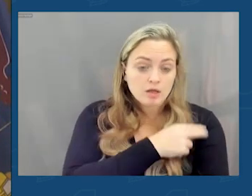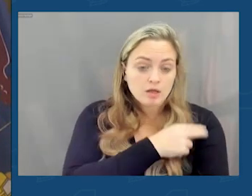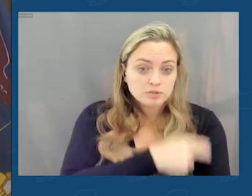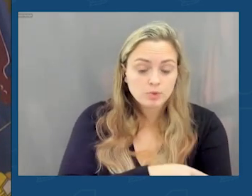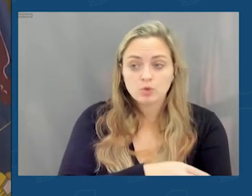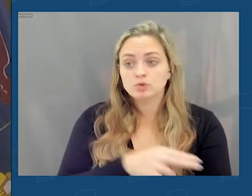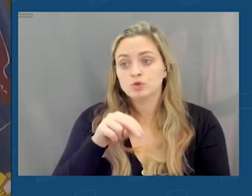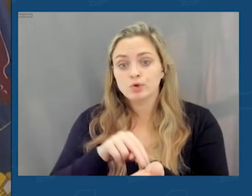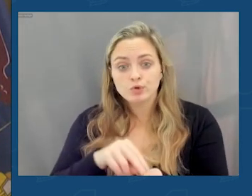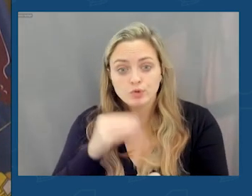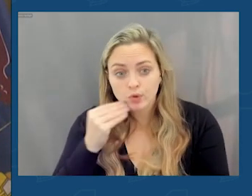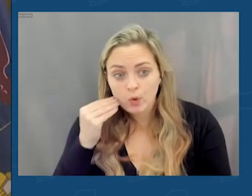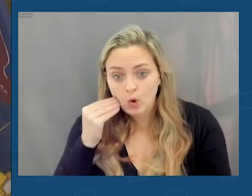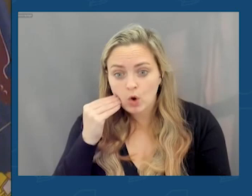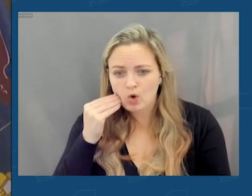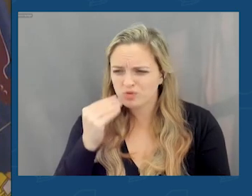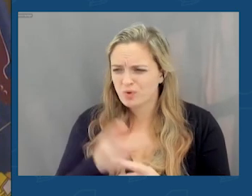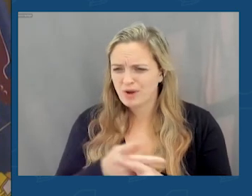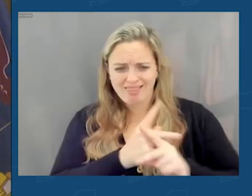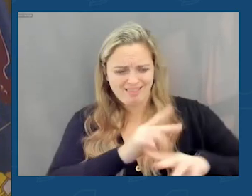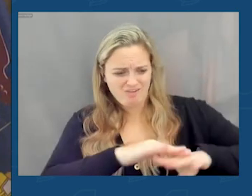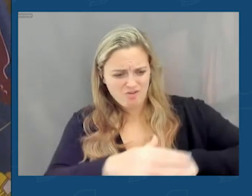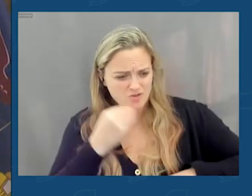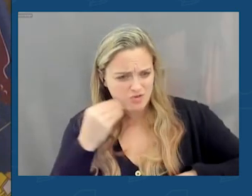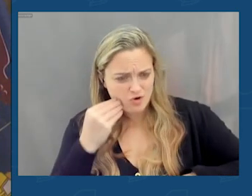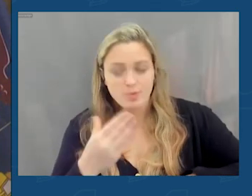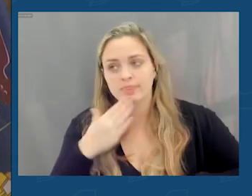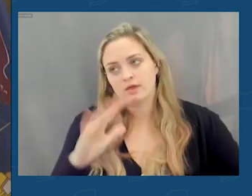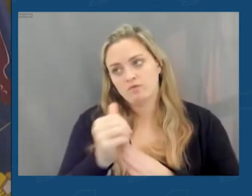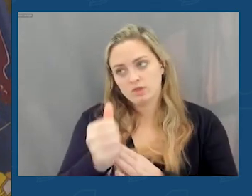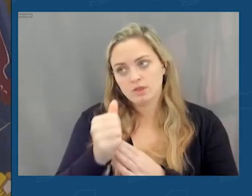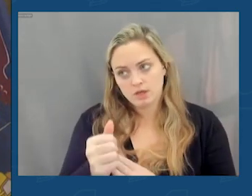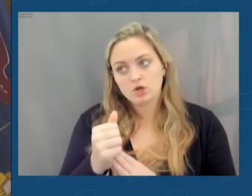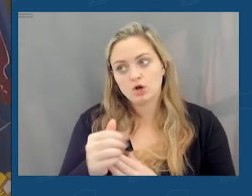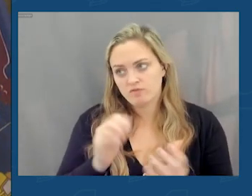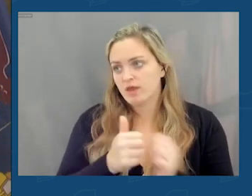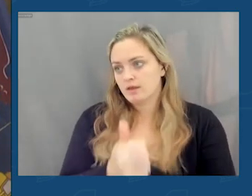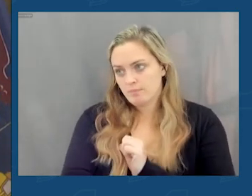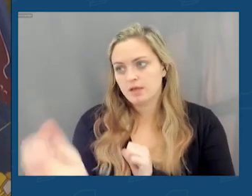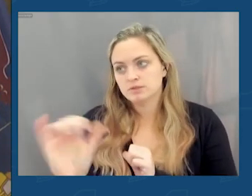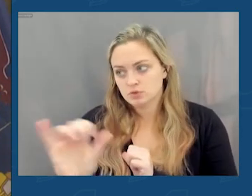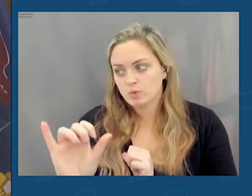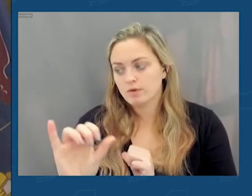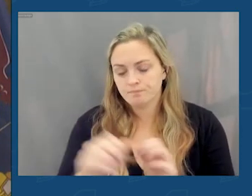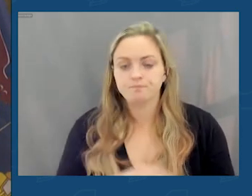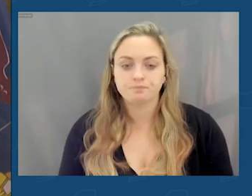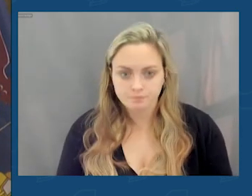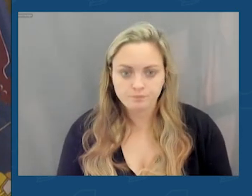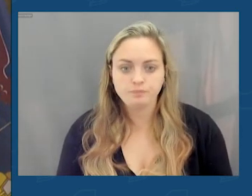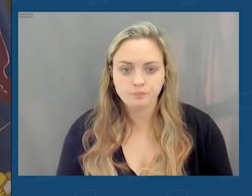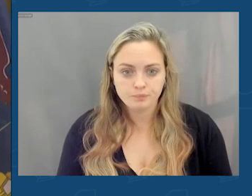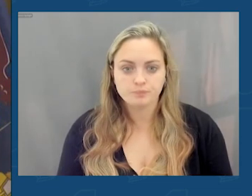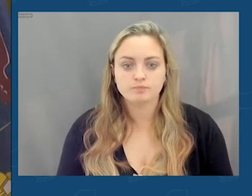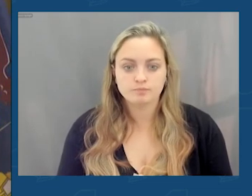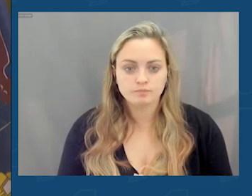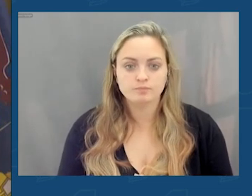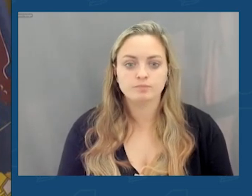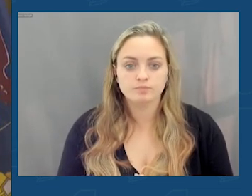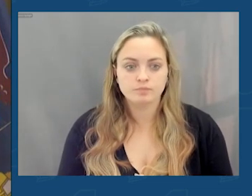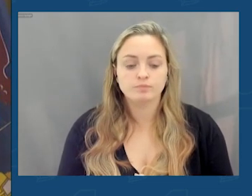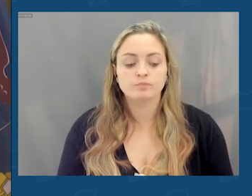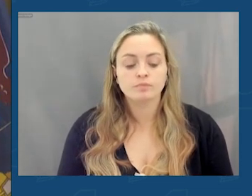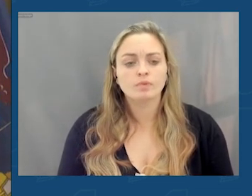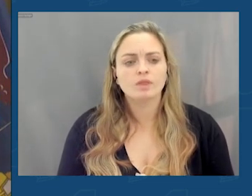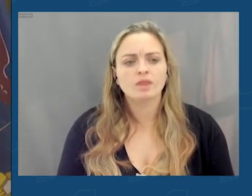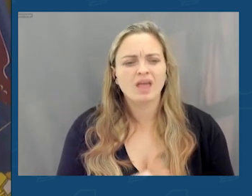homes. Can you imagine that? And thank you. Thank you for the leadership of getting that through as well, the legislature, our senators and assembly members. And garnishing, they used